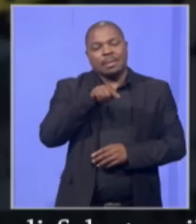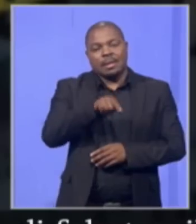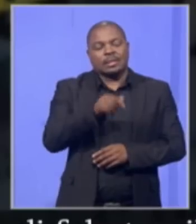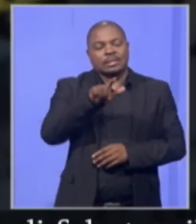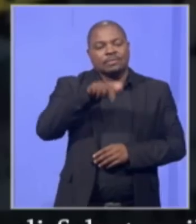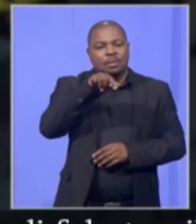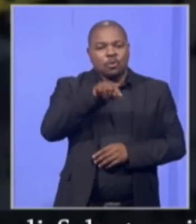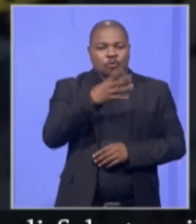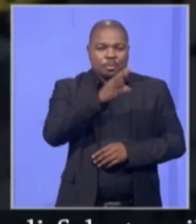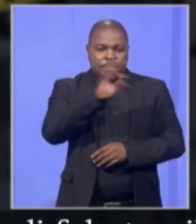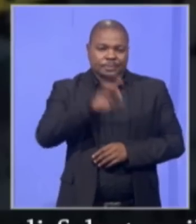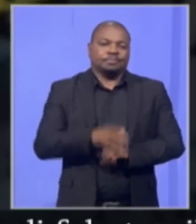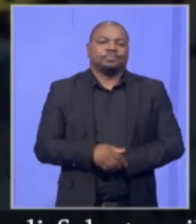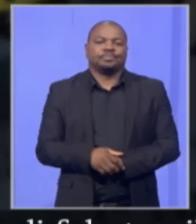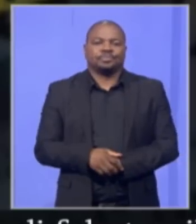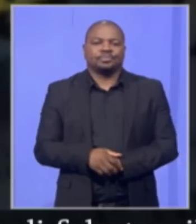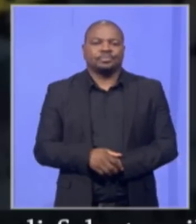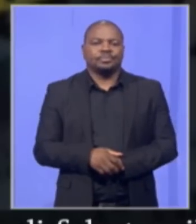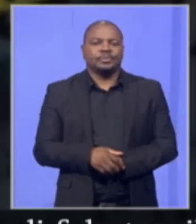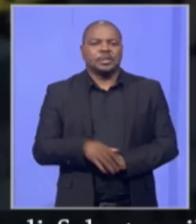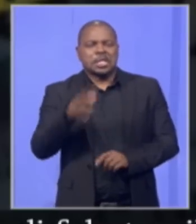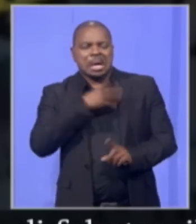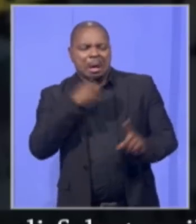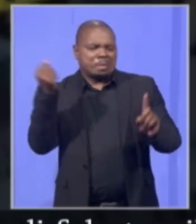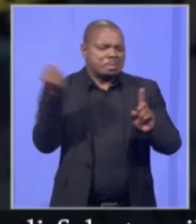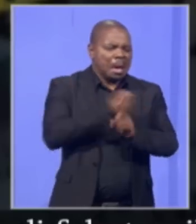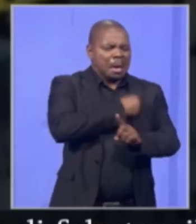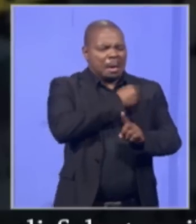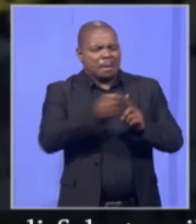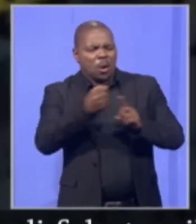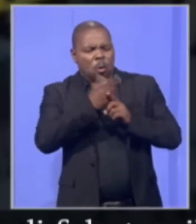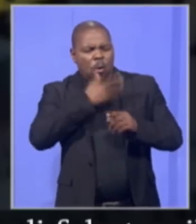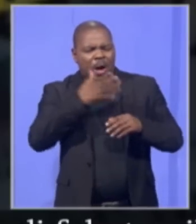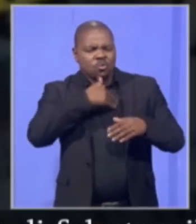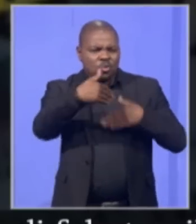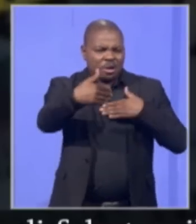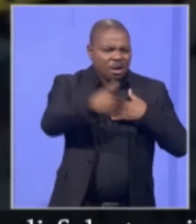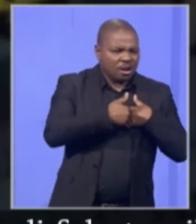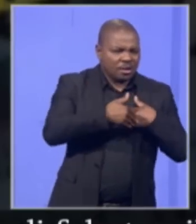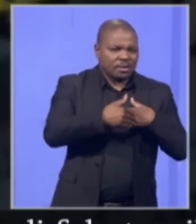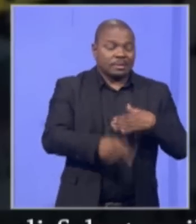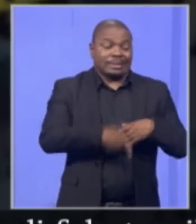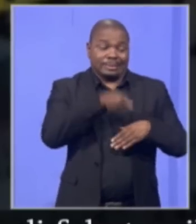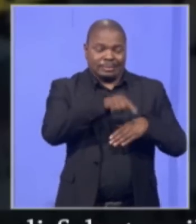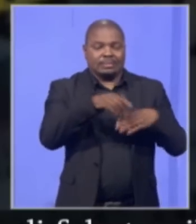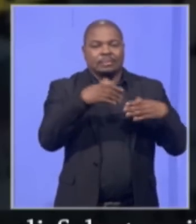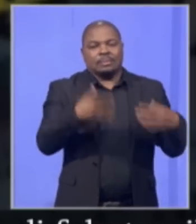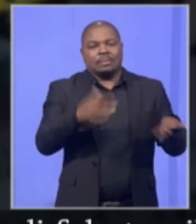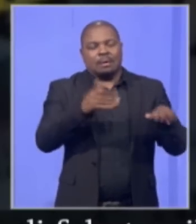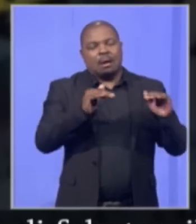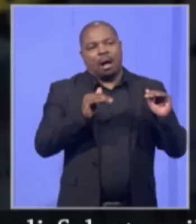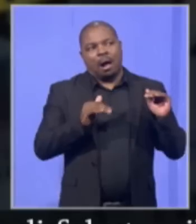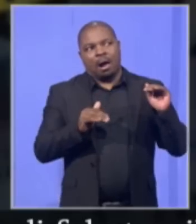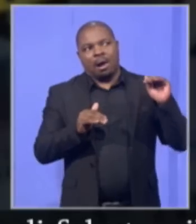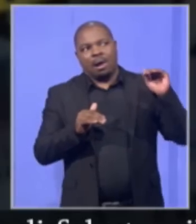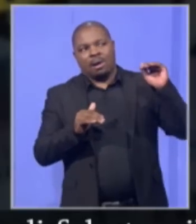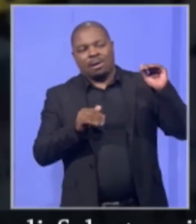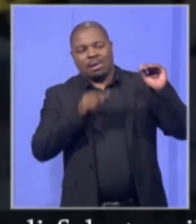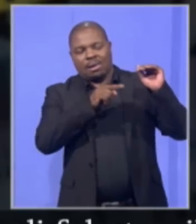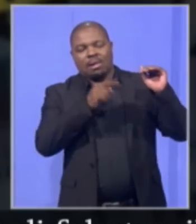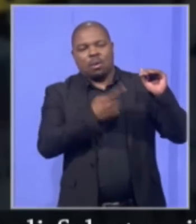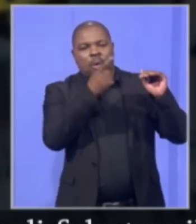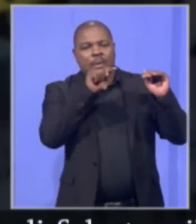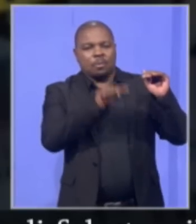17.4%. Bosenyi jwa go keteka ka maikelelo a go baka dikgobalo le go keteka ke bone fela jo bo tlhatlogileng ka diperesente di